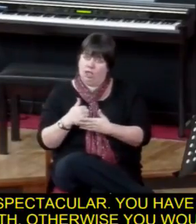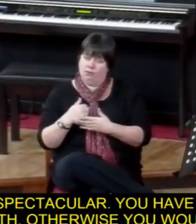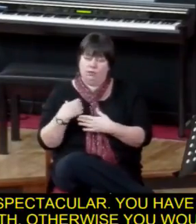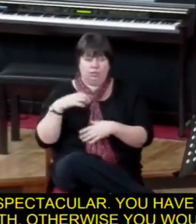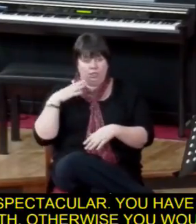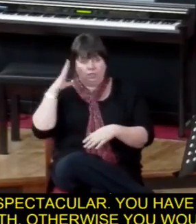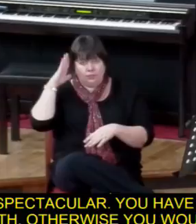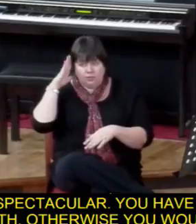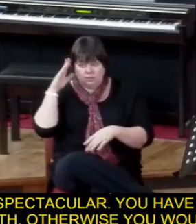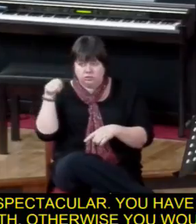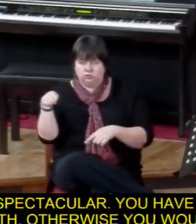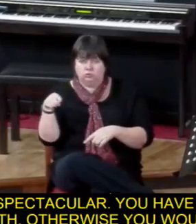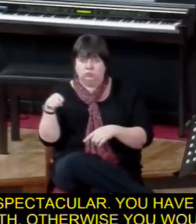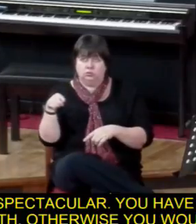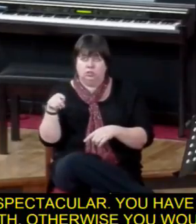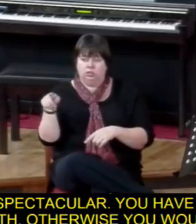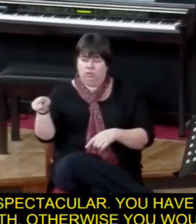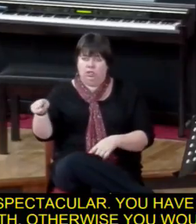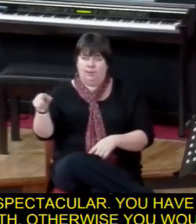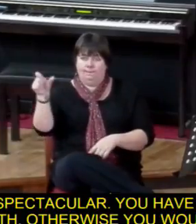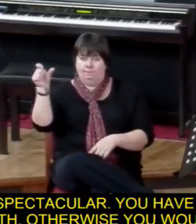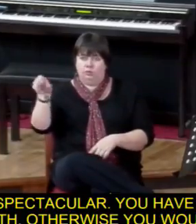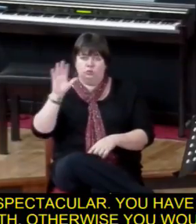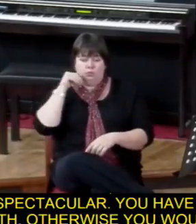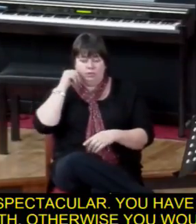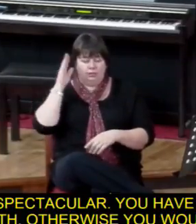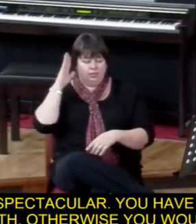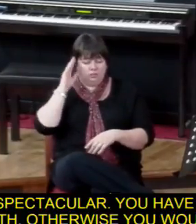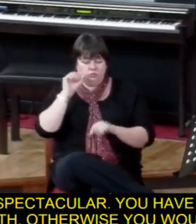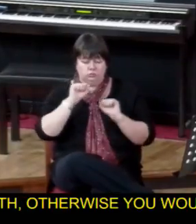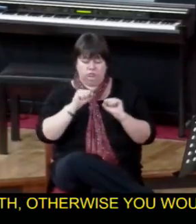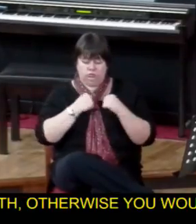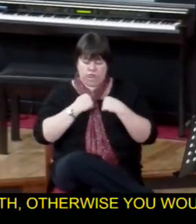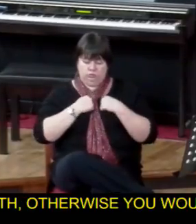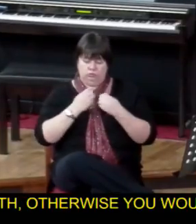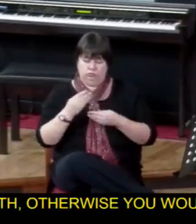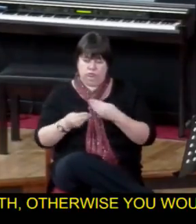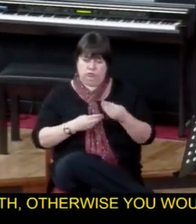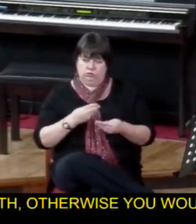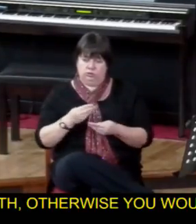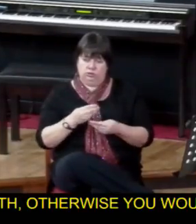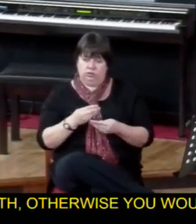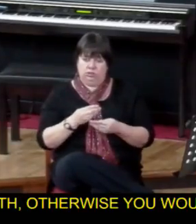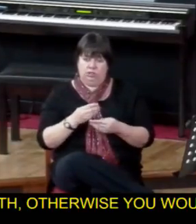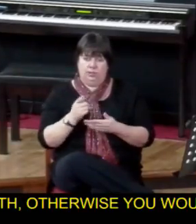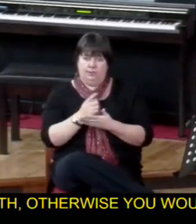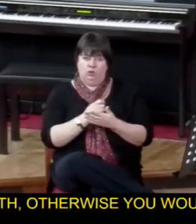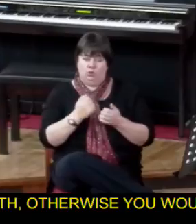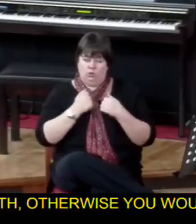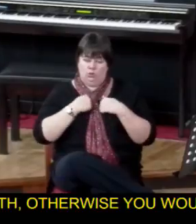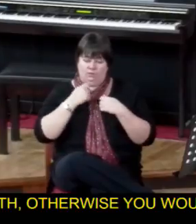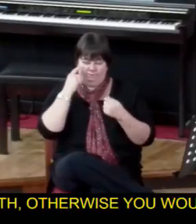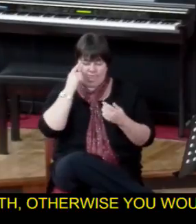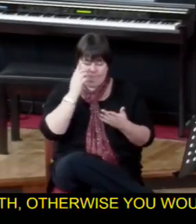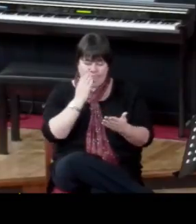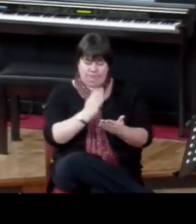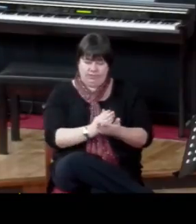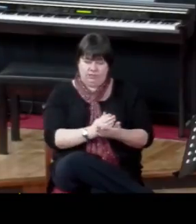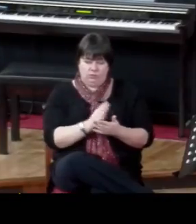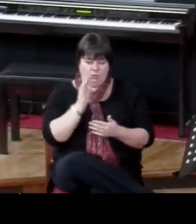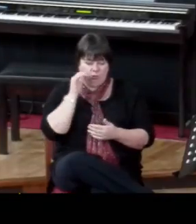listen to your story. And the person you are and the faith you have will rub